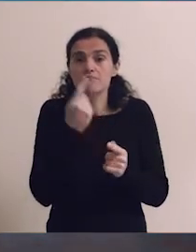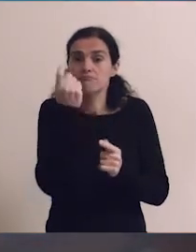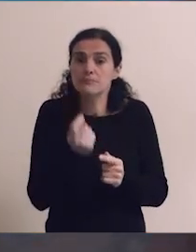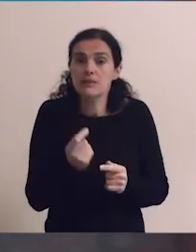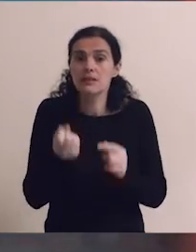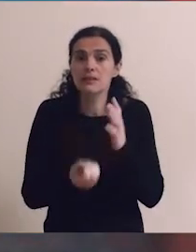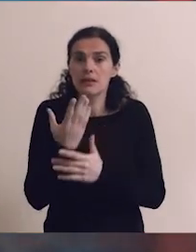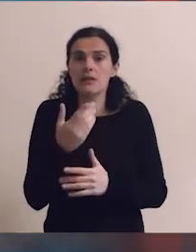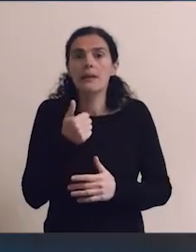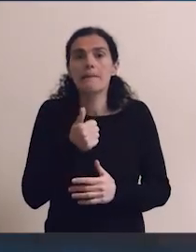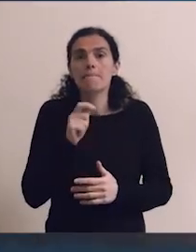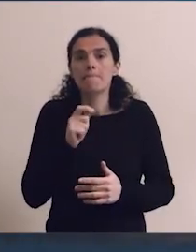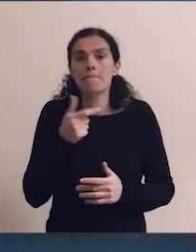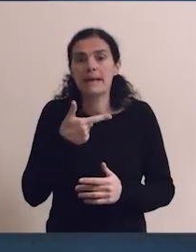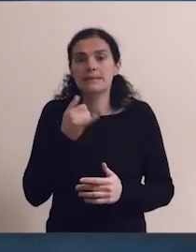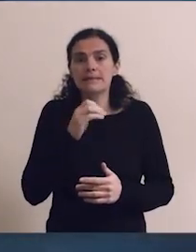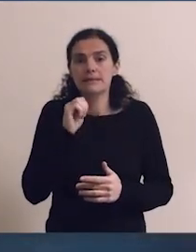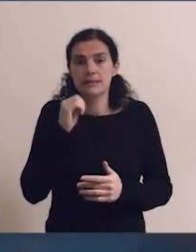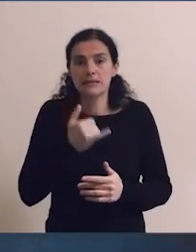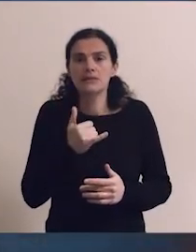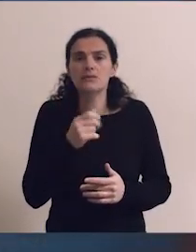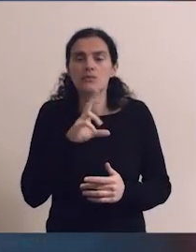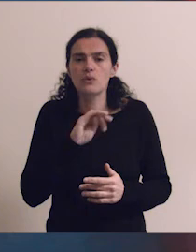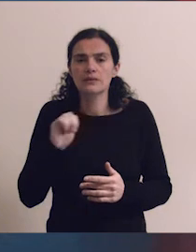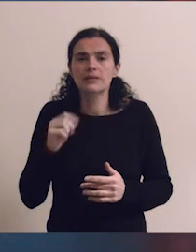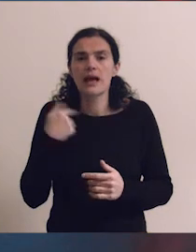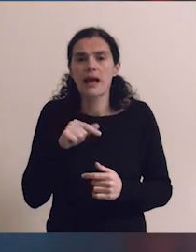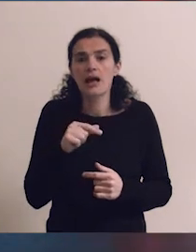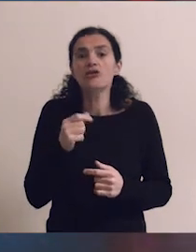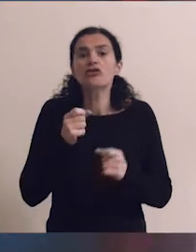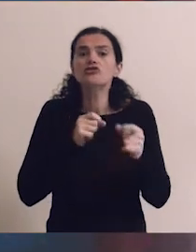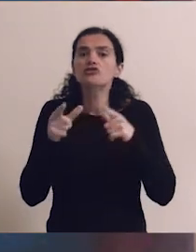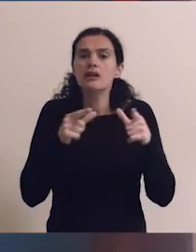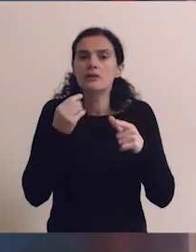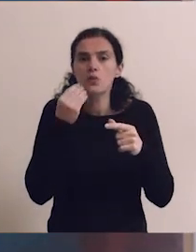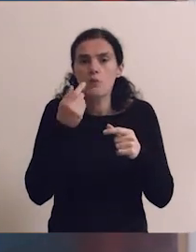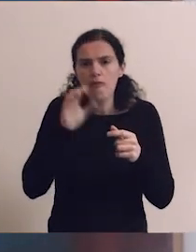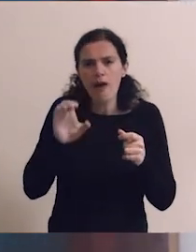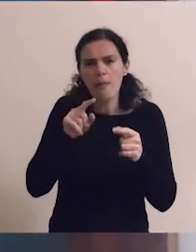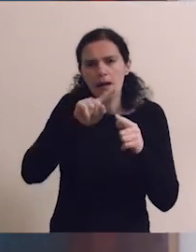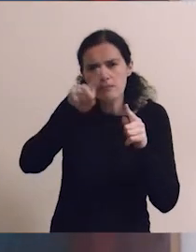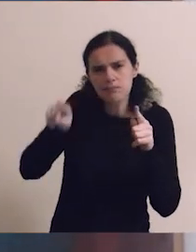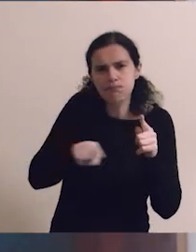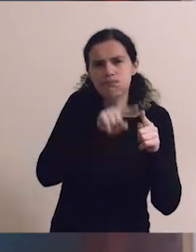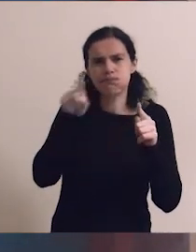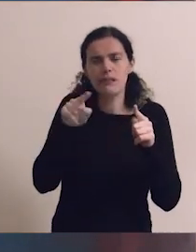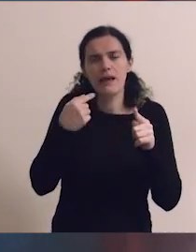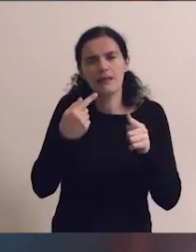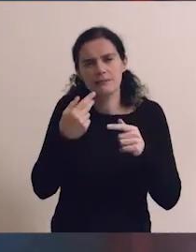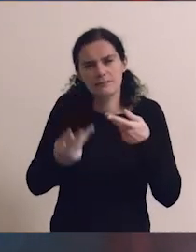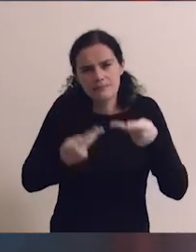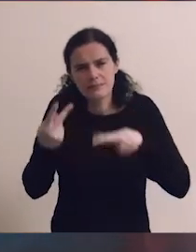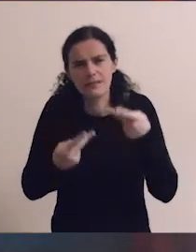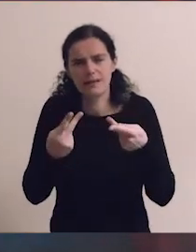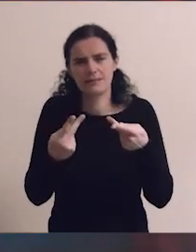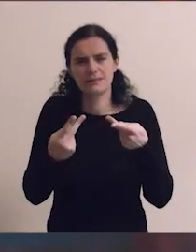designed and created by Betsy Ross, where the stars were actually installed in a circle. And there too, she made